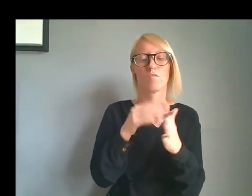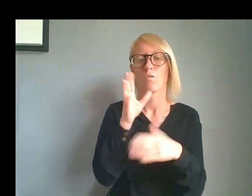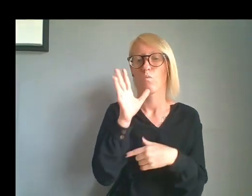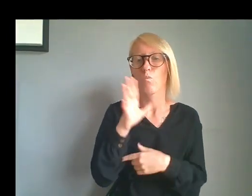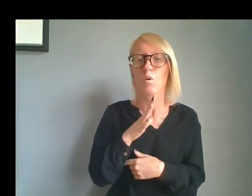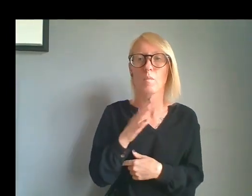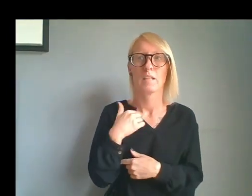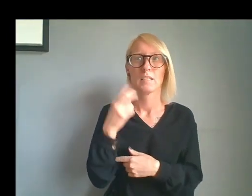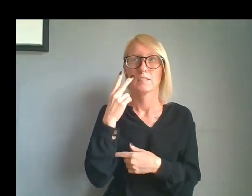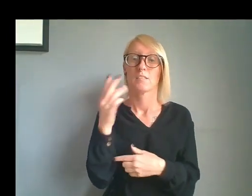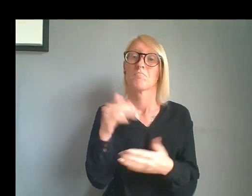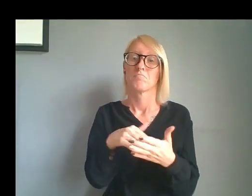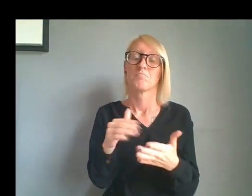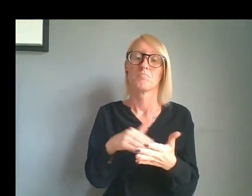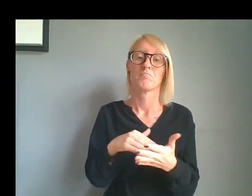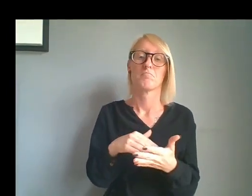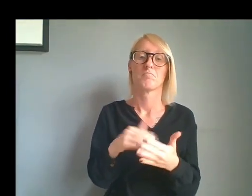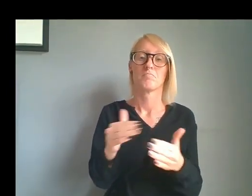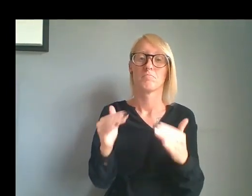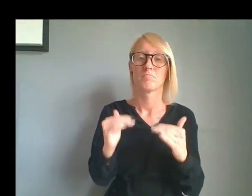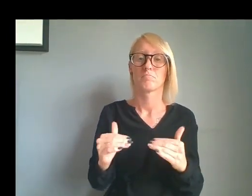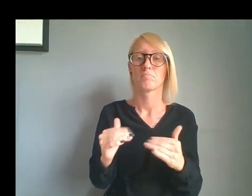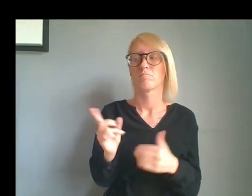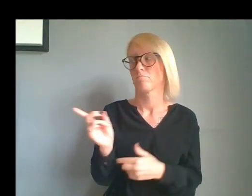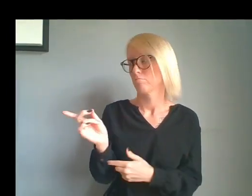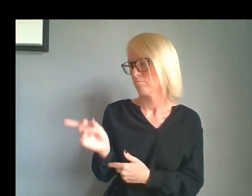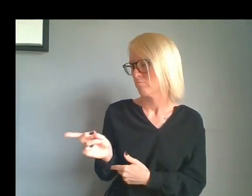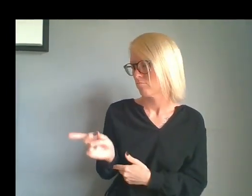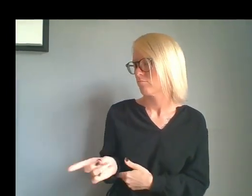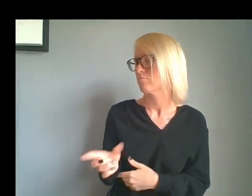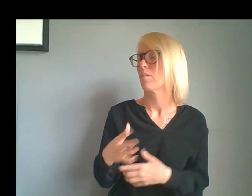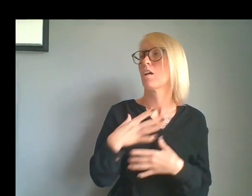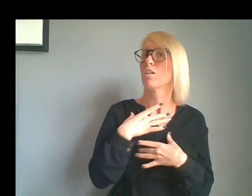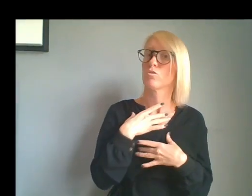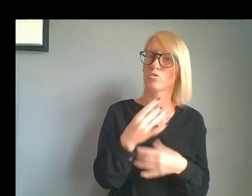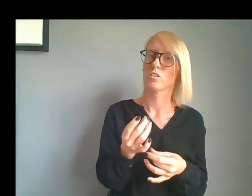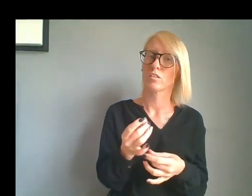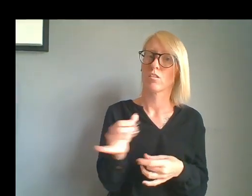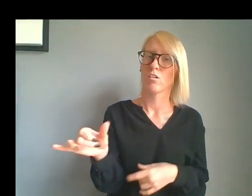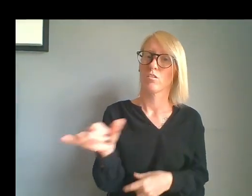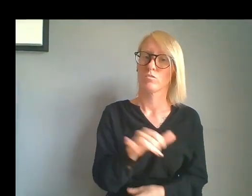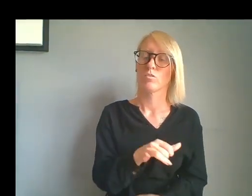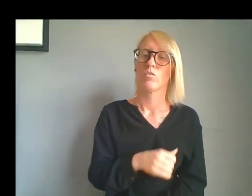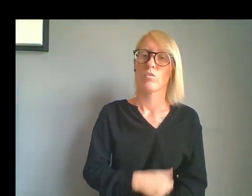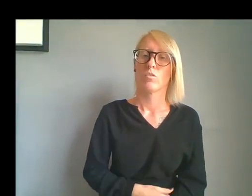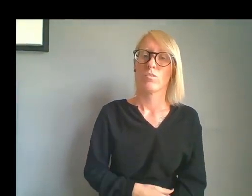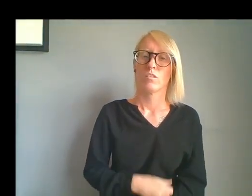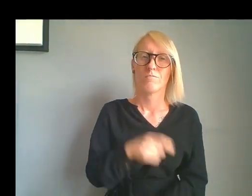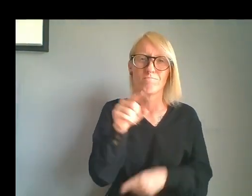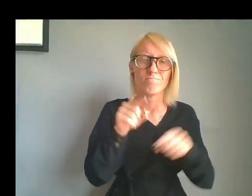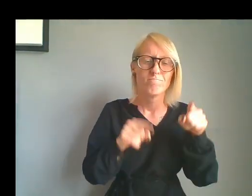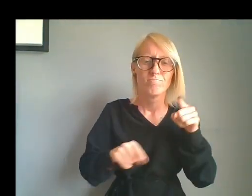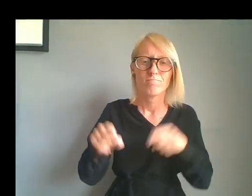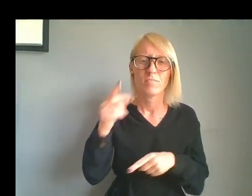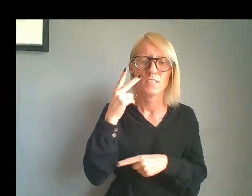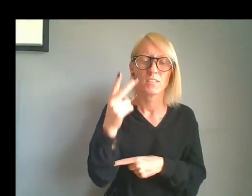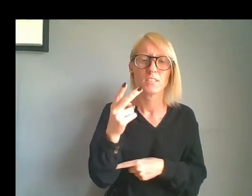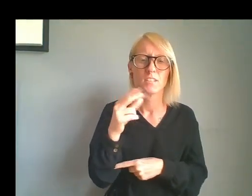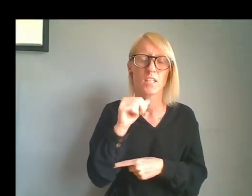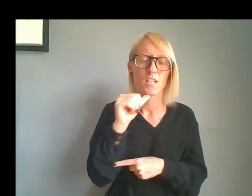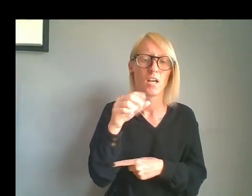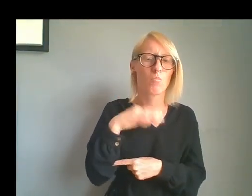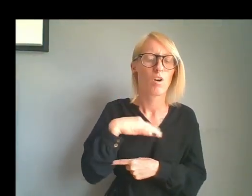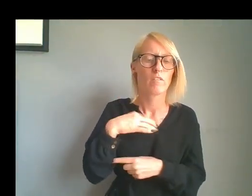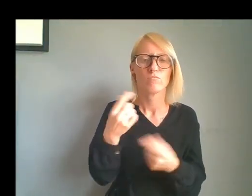quite a bit, and Charleston Park. So that's just kind of interesting, too, if you want to, again, poke around, see what nonprofits are doing with Twitter.